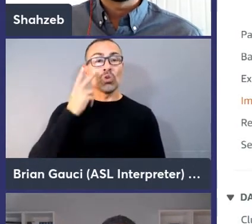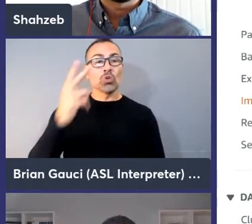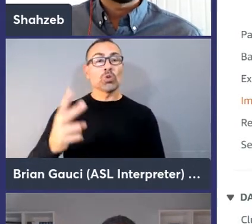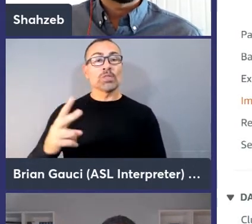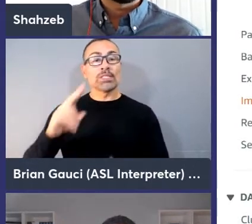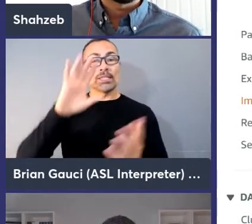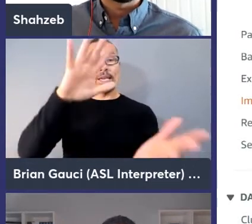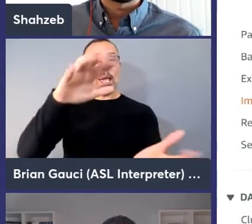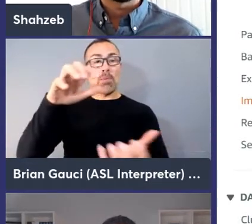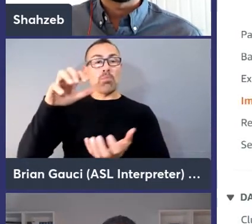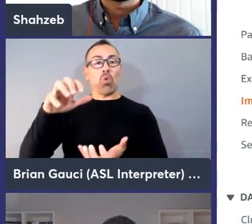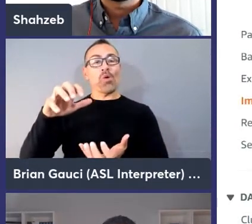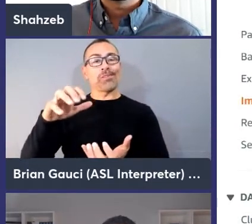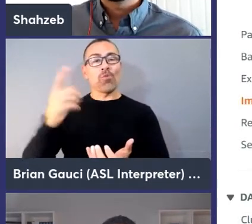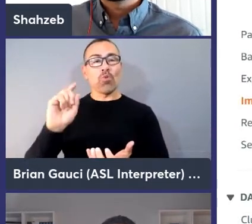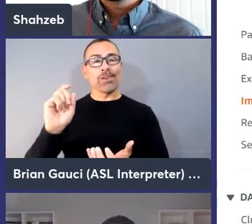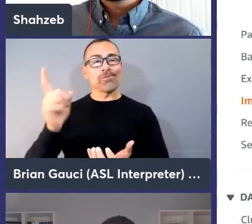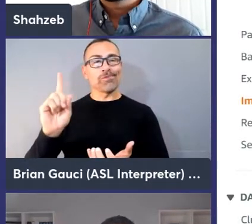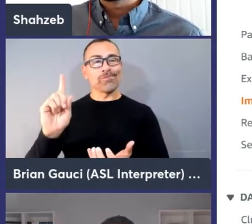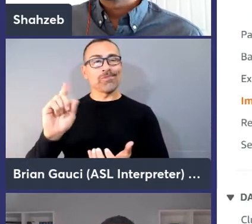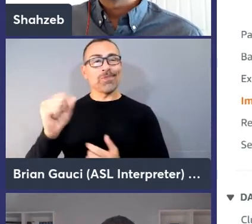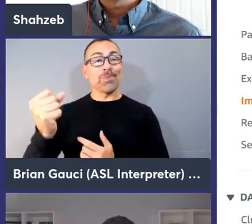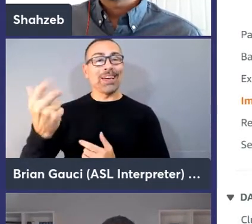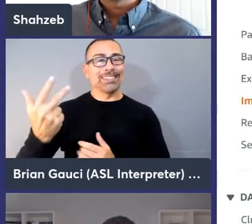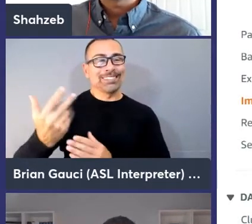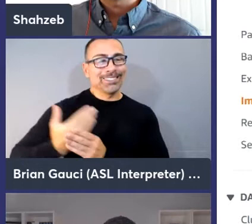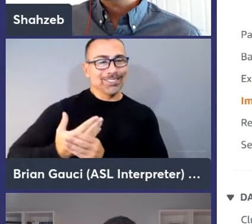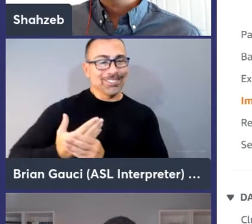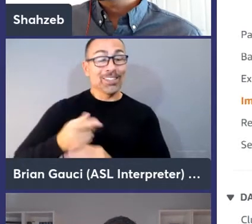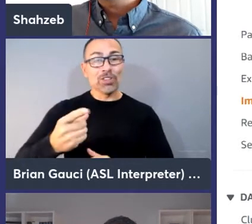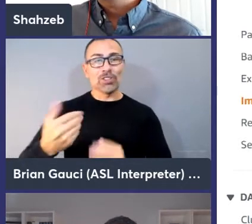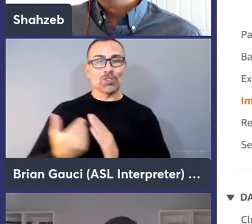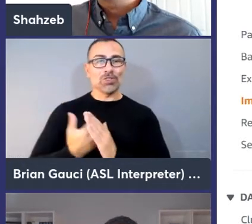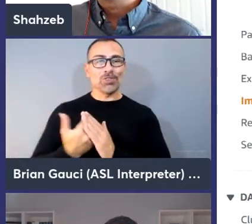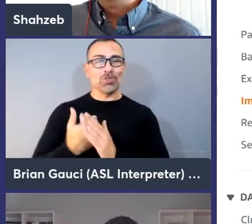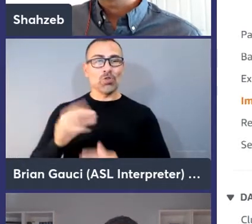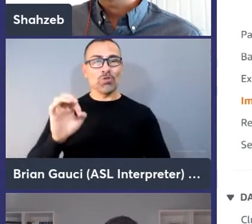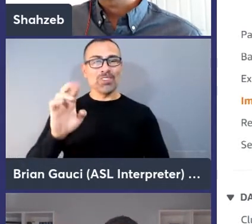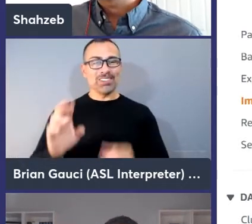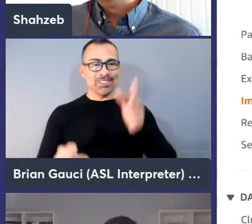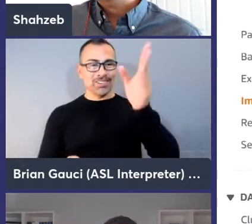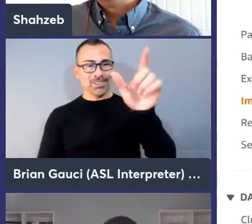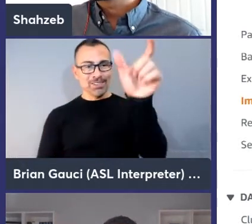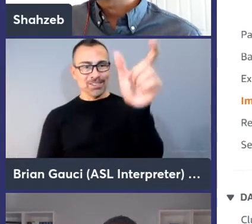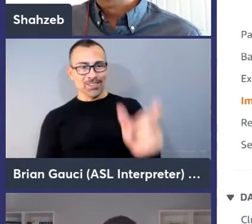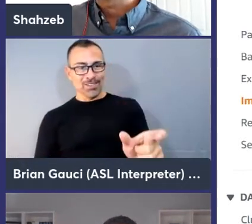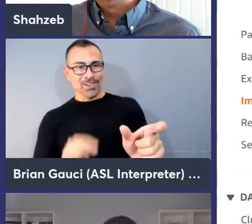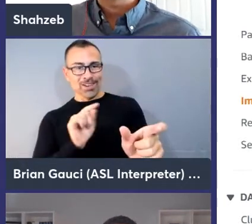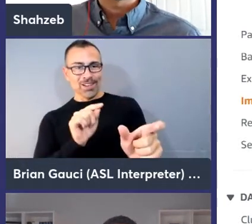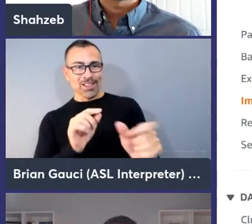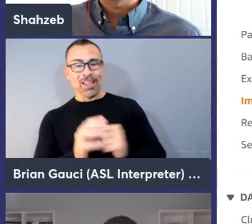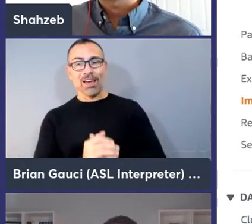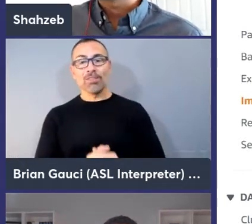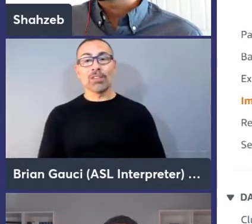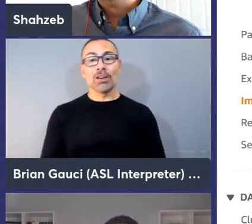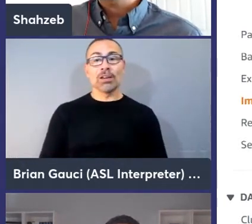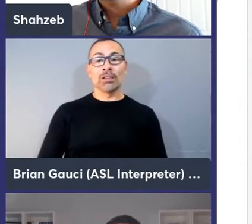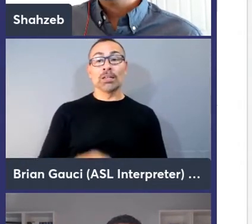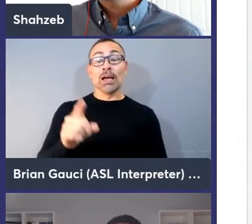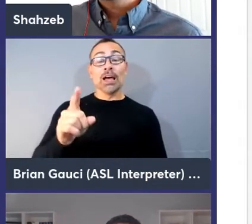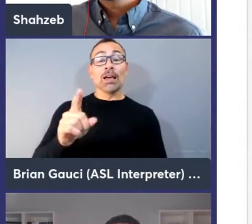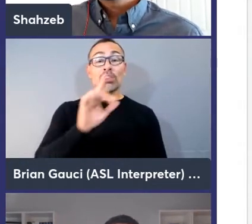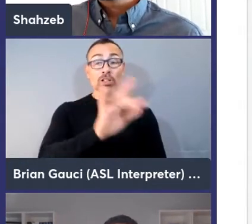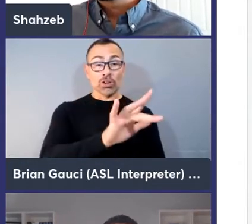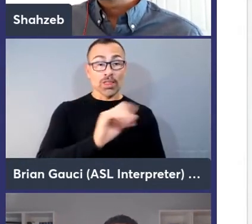new feature on the left. Um, Once you click on that, you see this large orange button that says import from